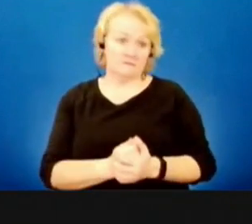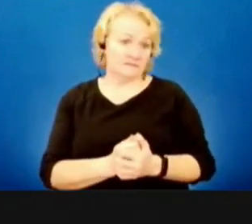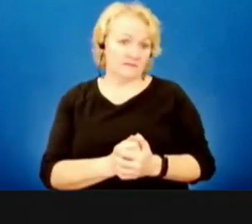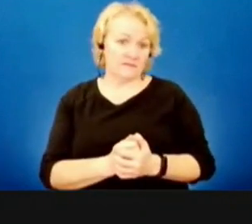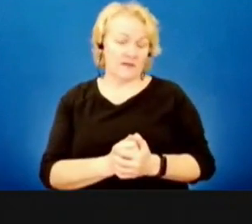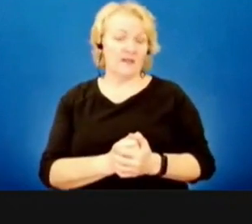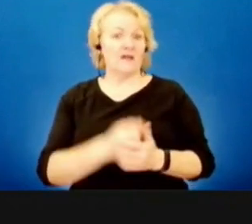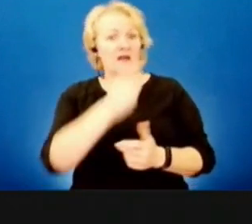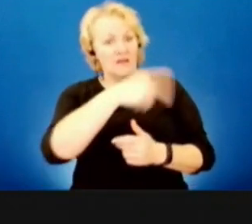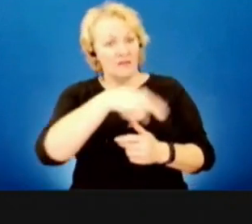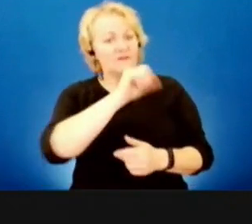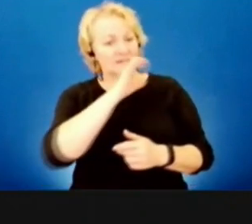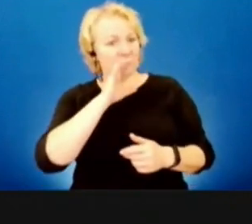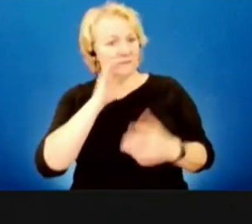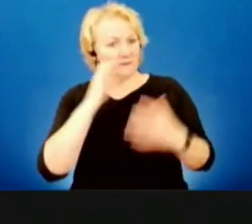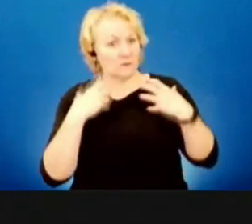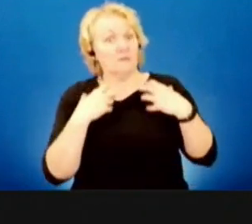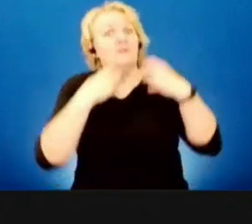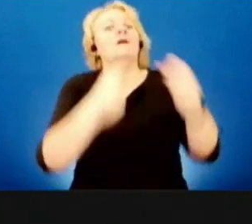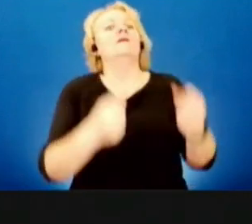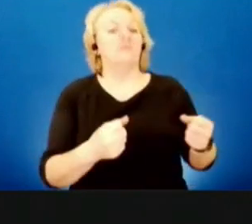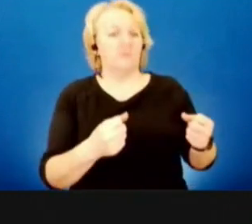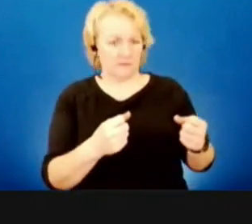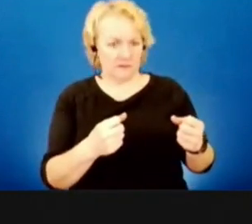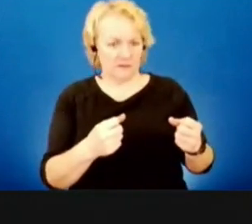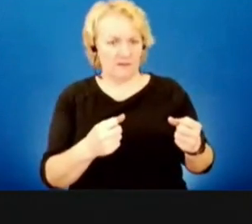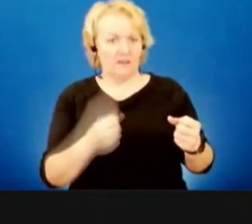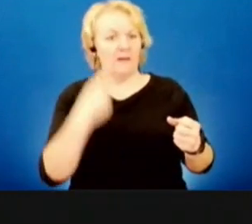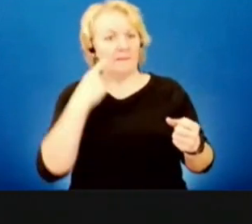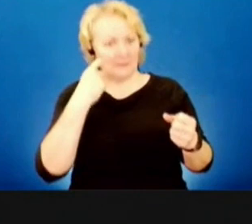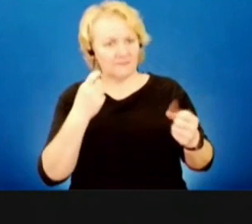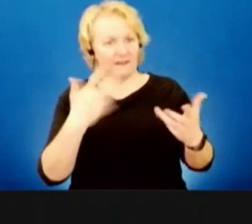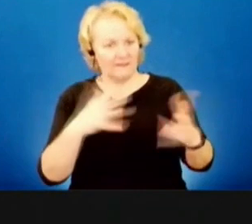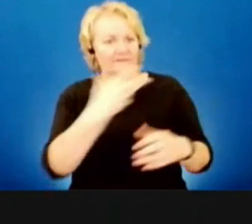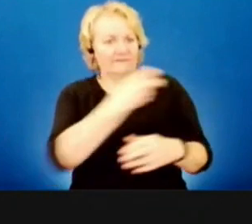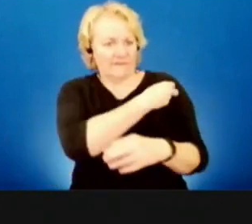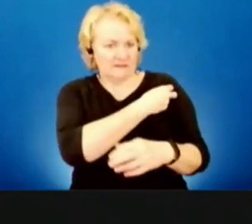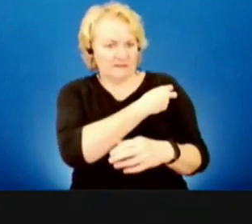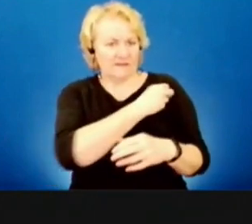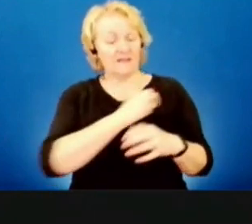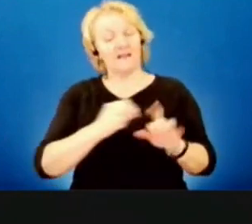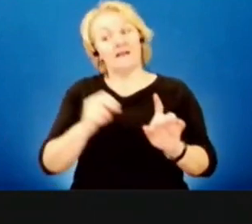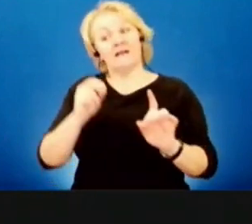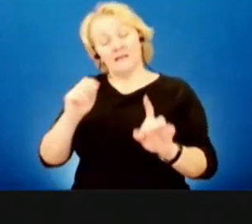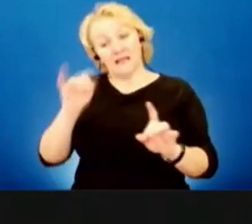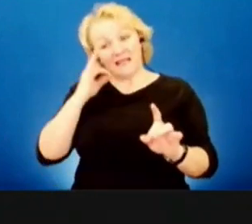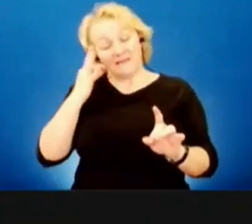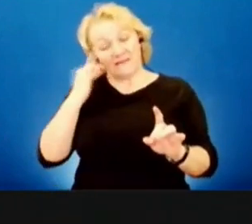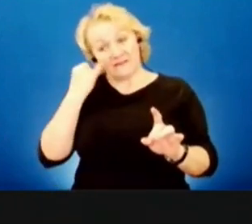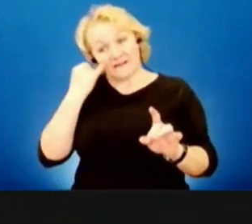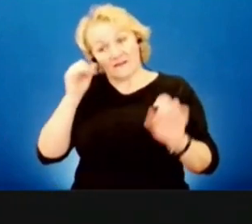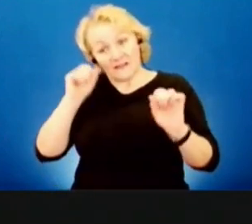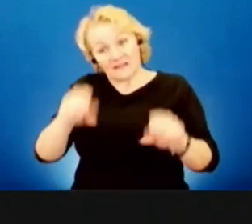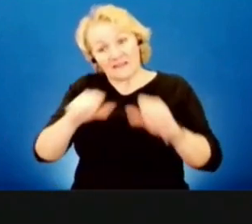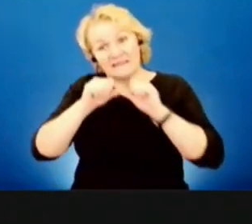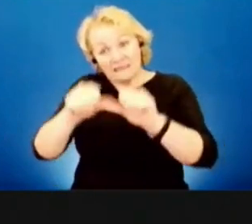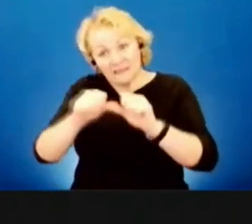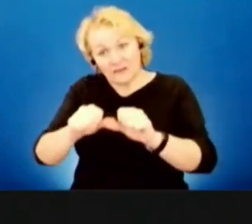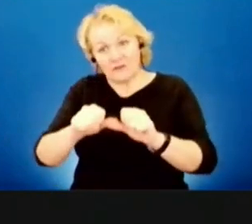they are recovering from this illness. So if we can continue what we know has